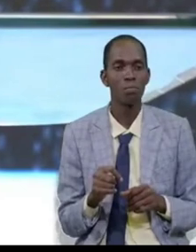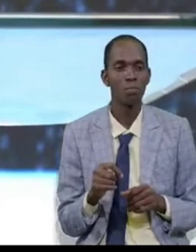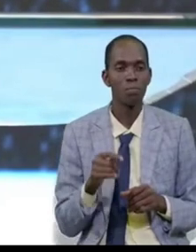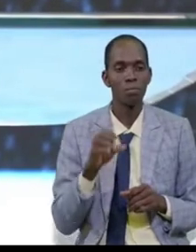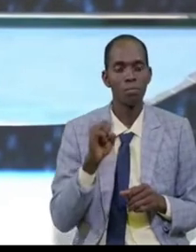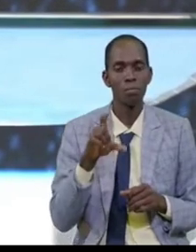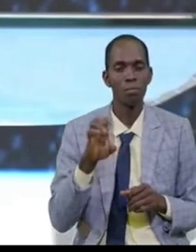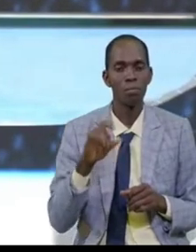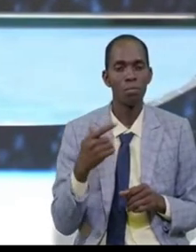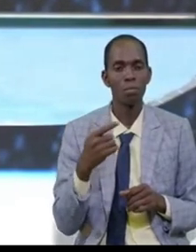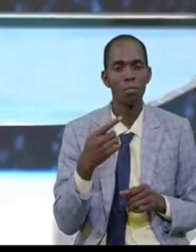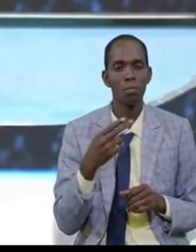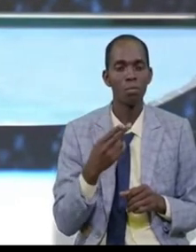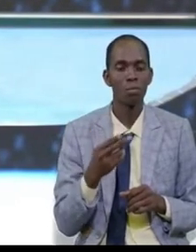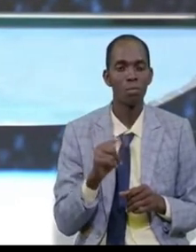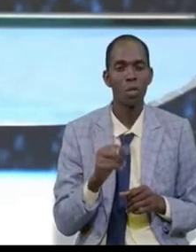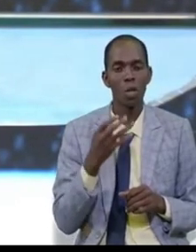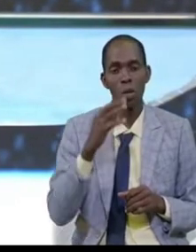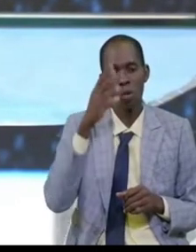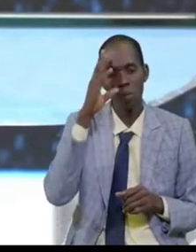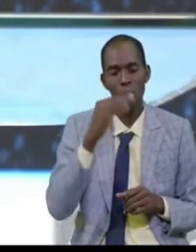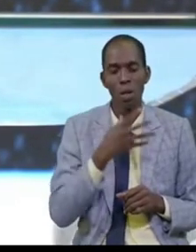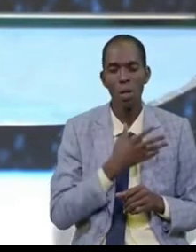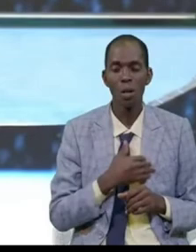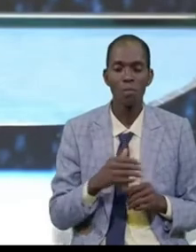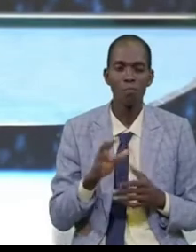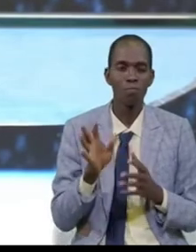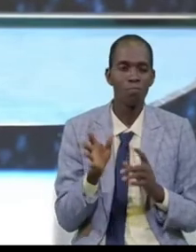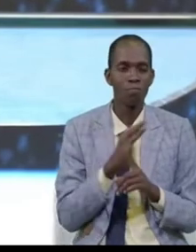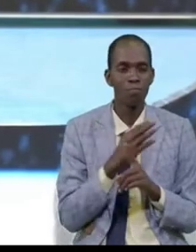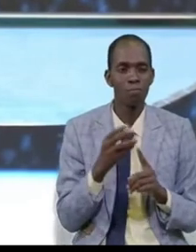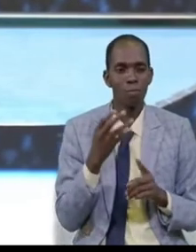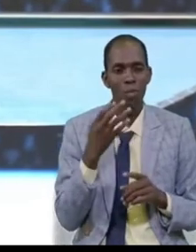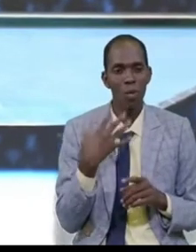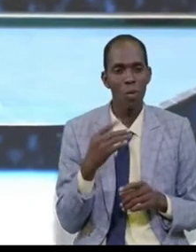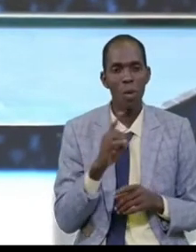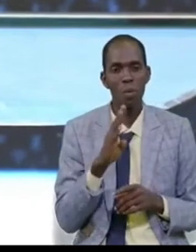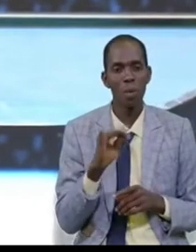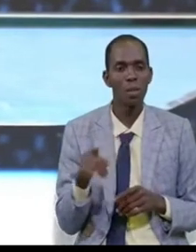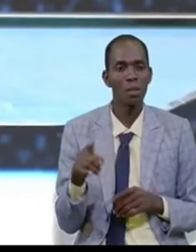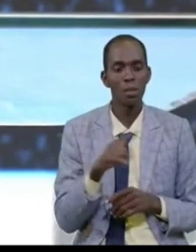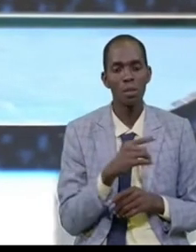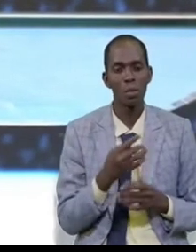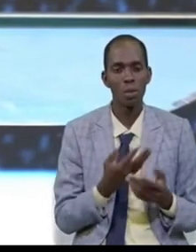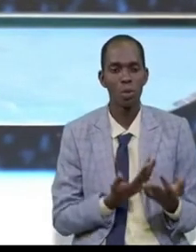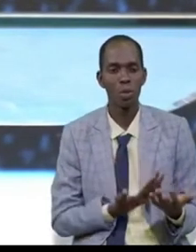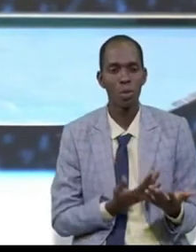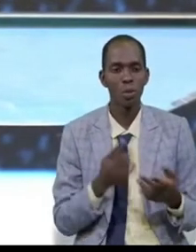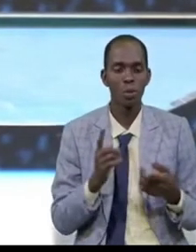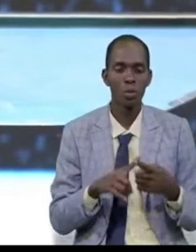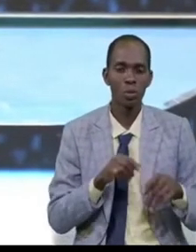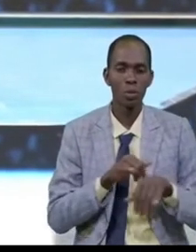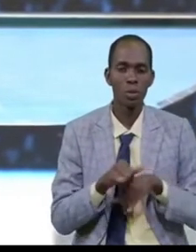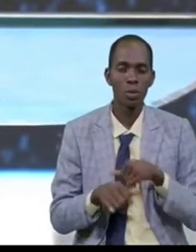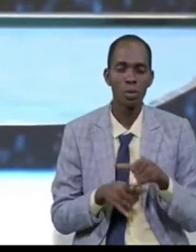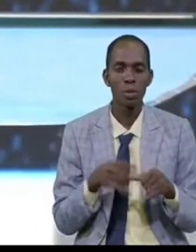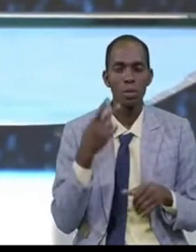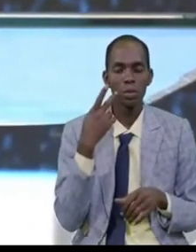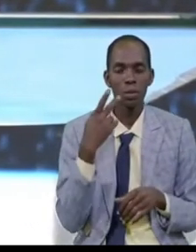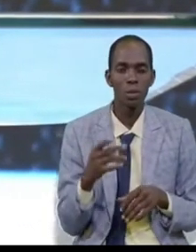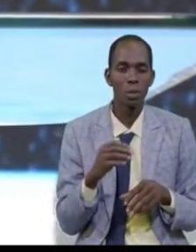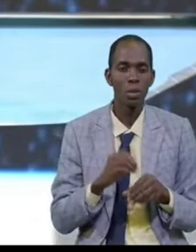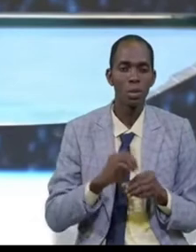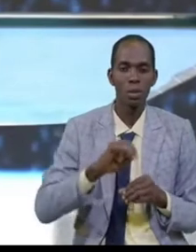cunning craftiness whereby they lie in wait to deceive. In Jeremiah chapter 23 verse